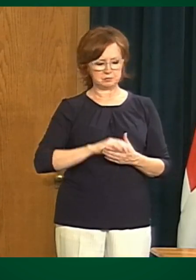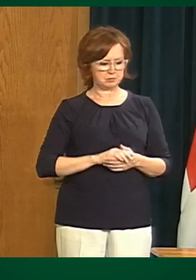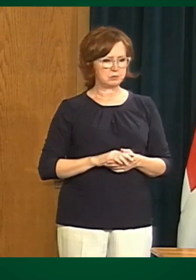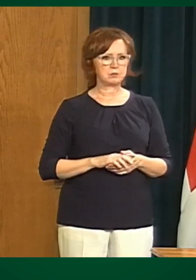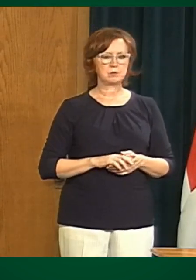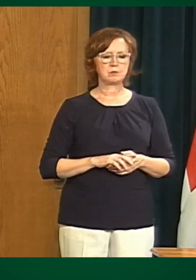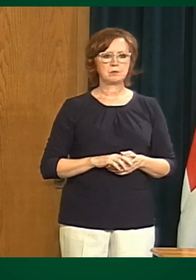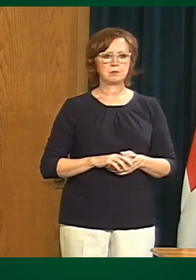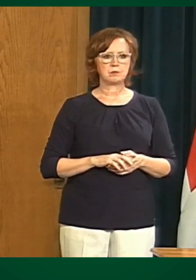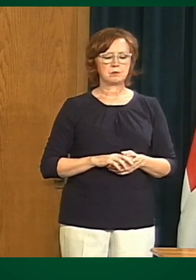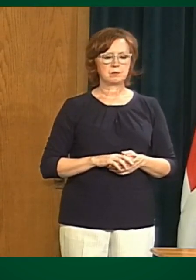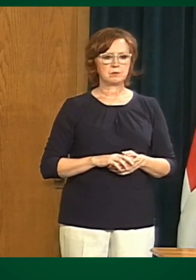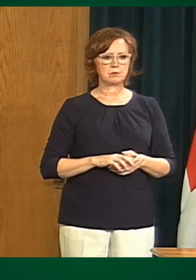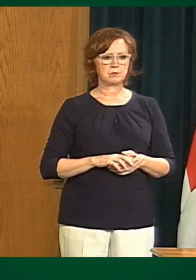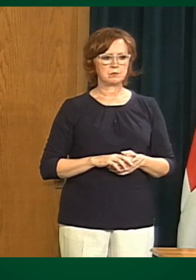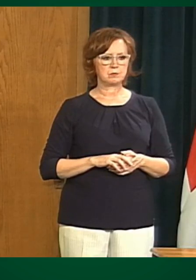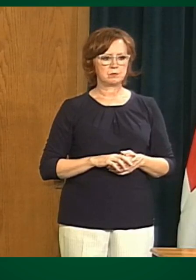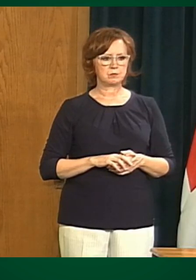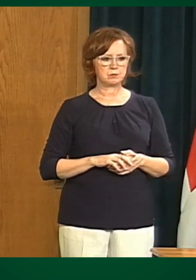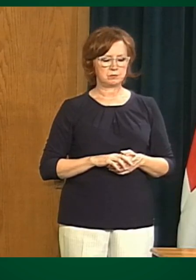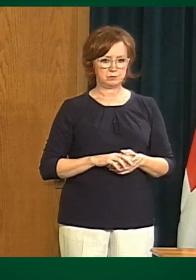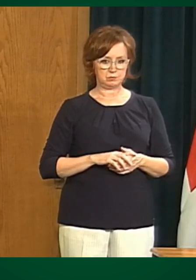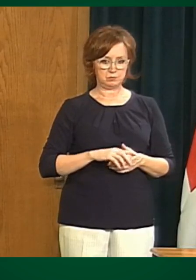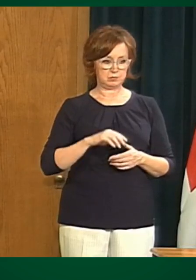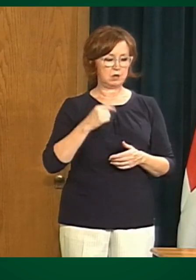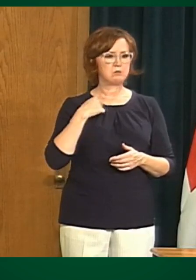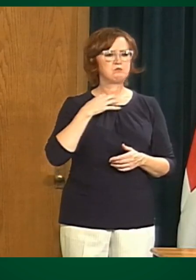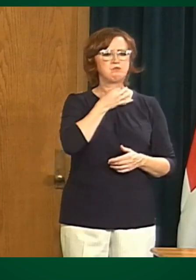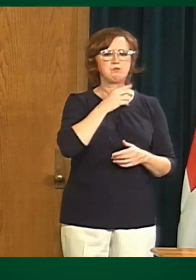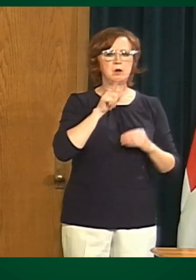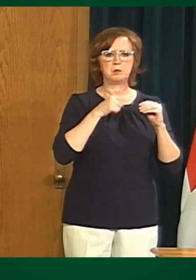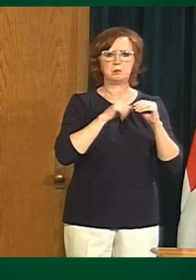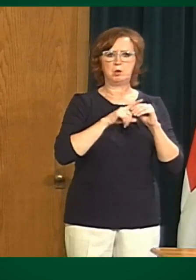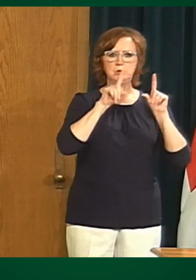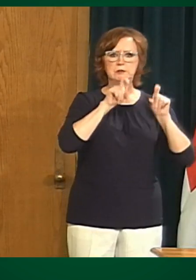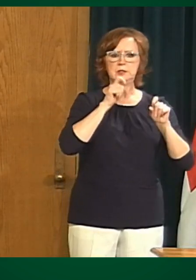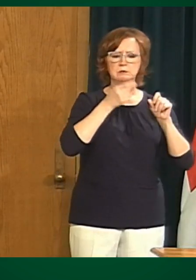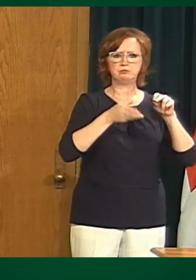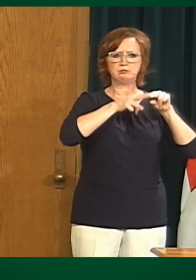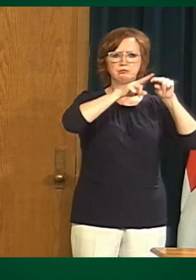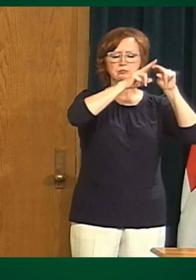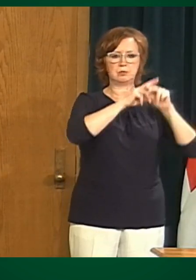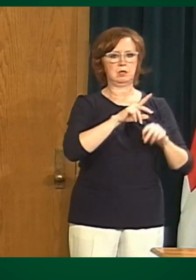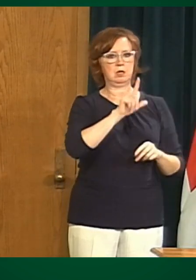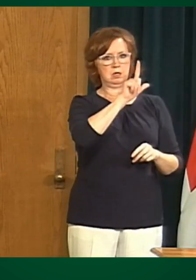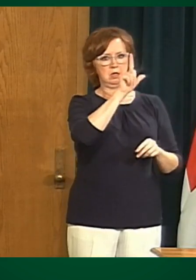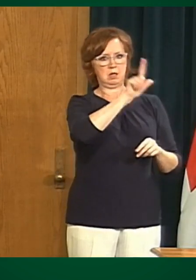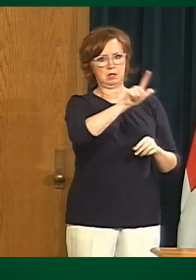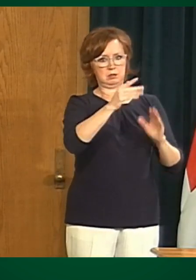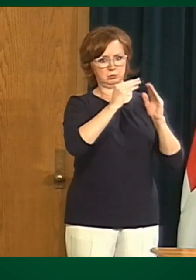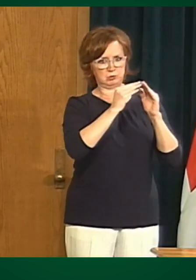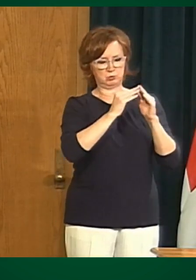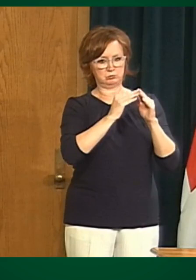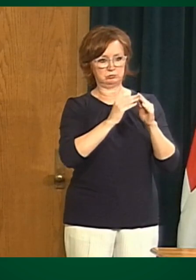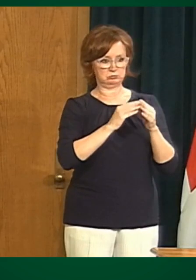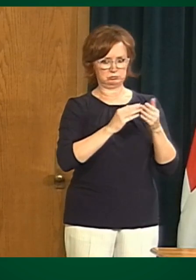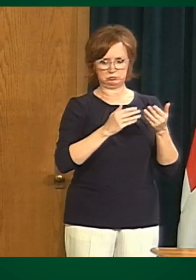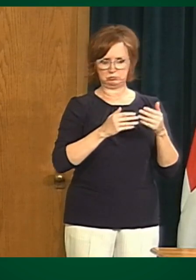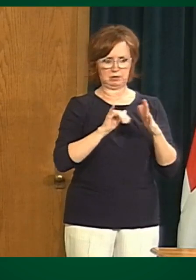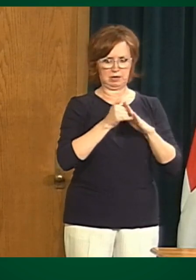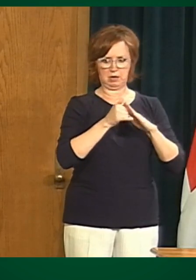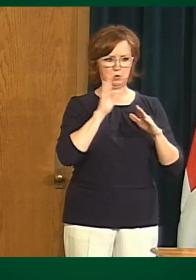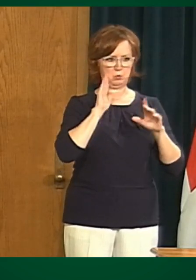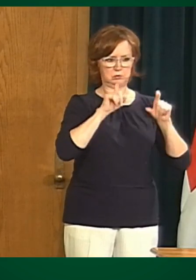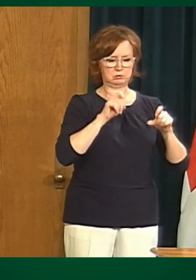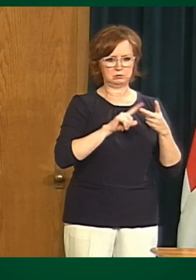wondering about the ramping up of testing in the Loche. How is that going to work? And what numbers are we kind of looking at